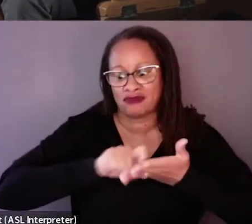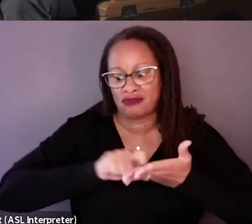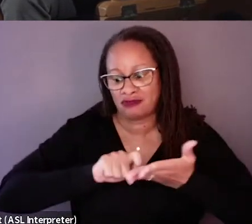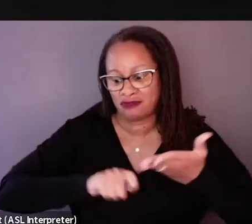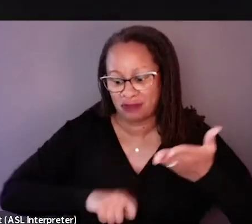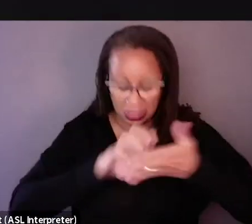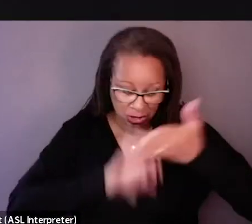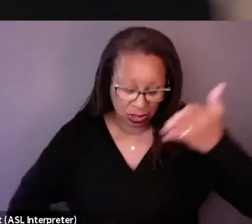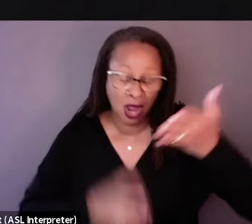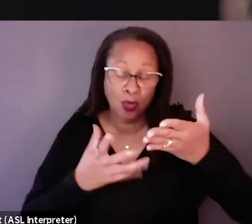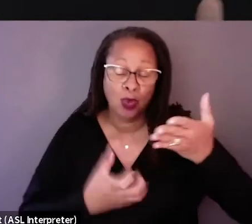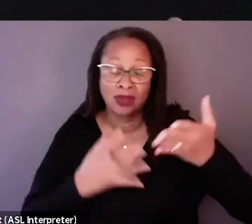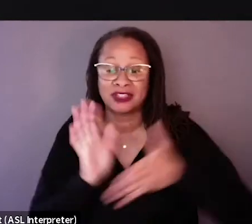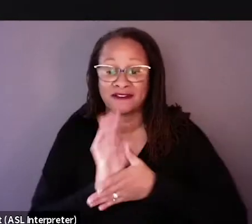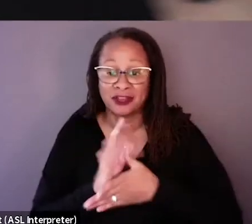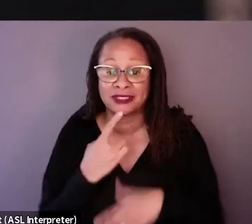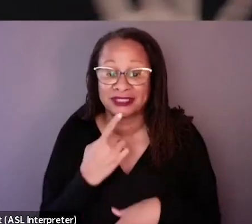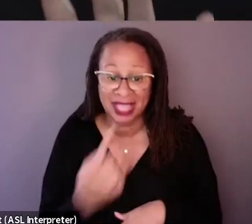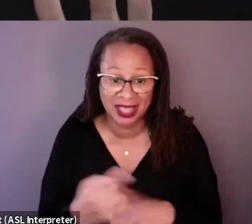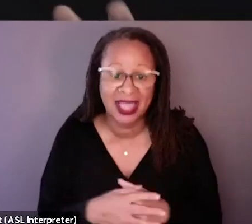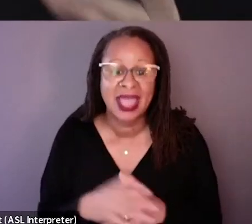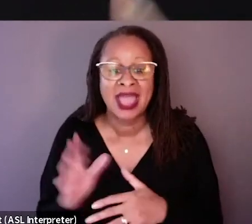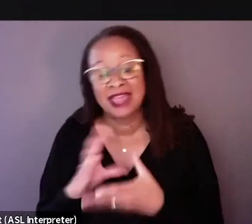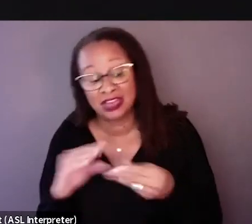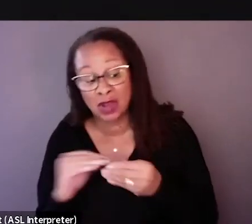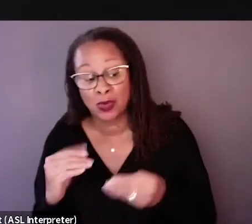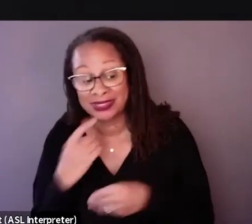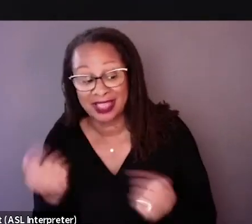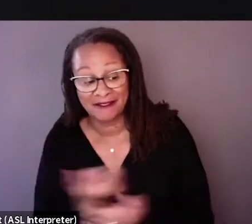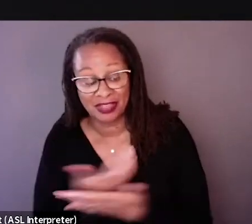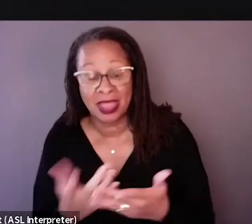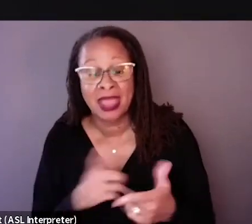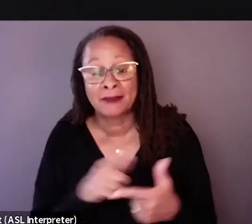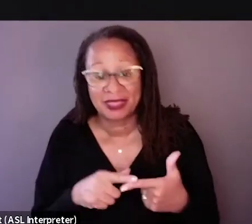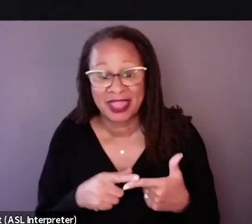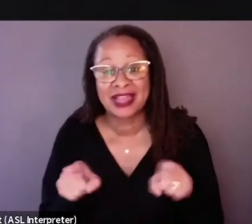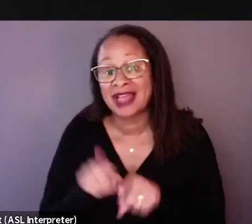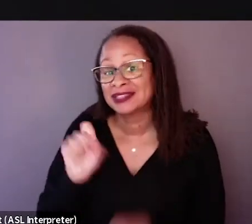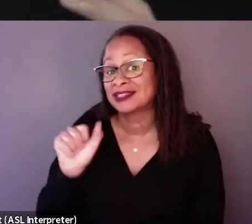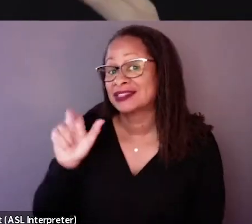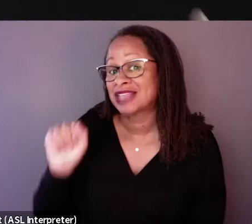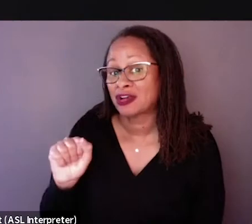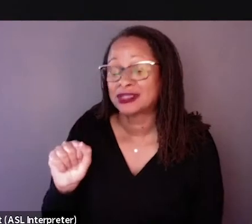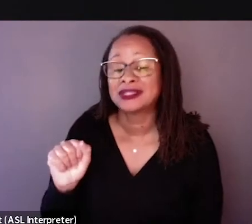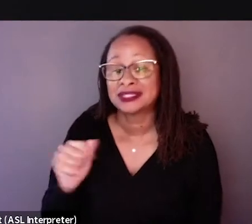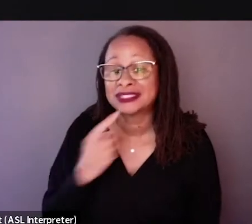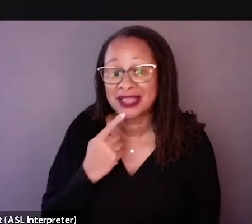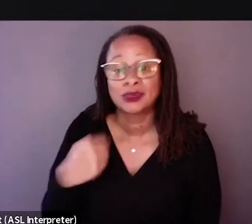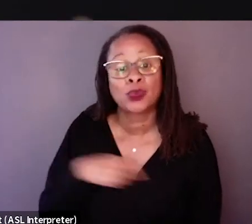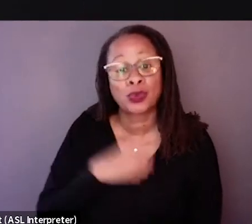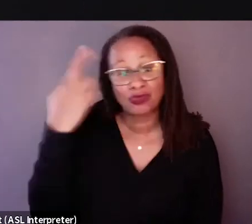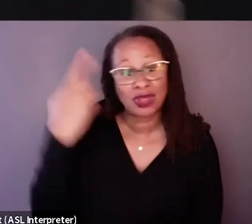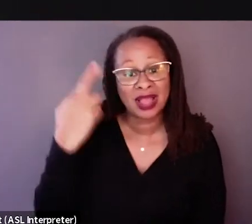film to say, and the narrator would be telling you everything that we wanted the film to say. But then as Sara was saying, we realized that actually it